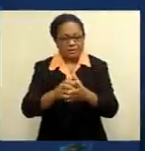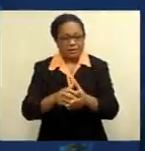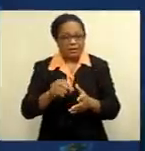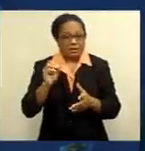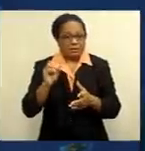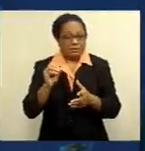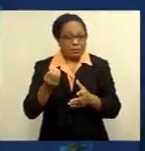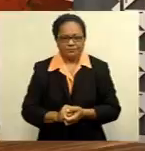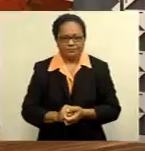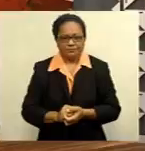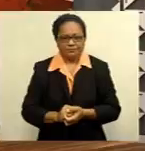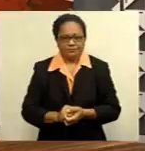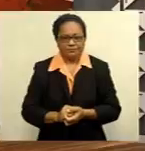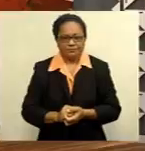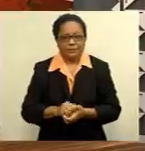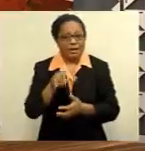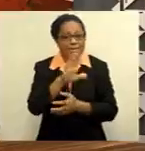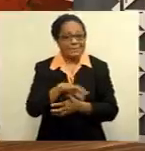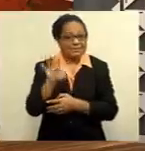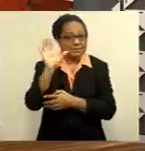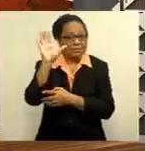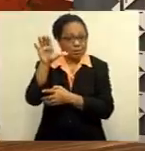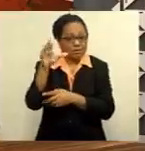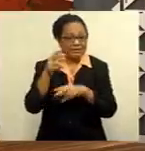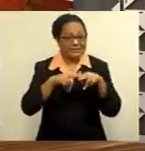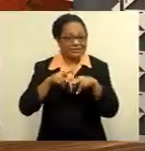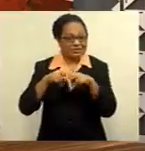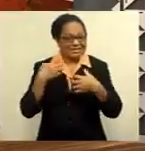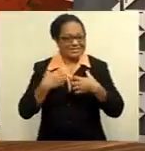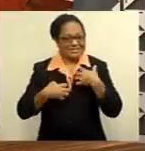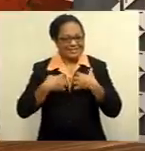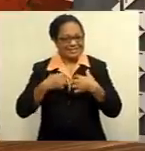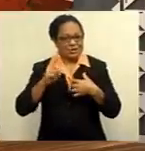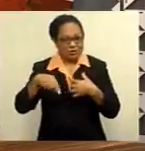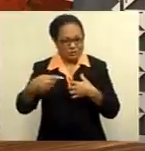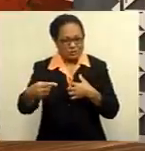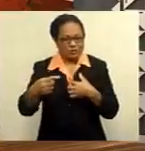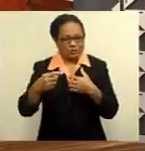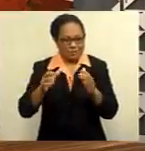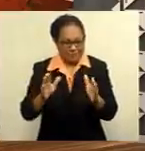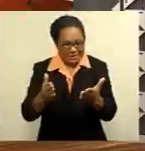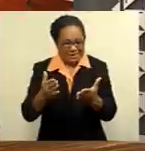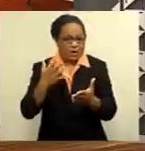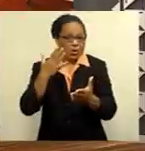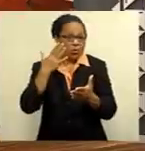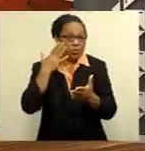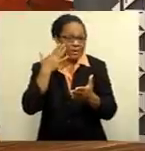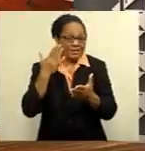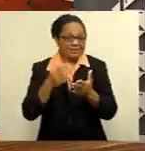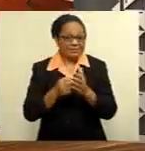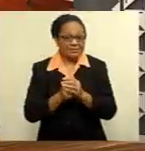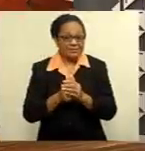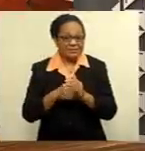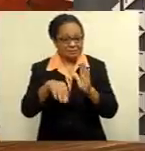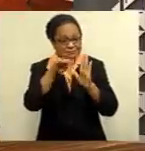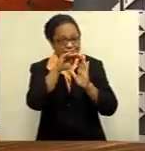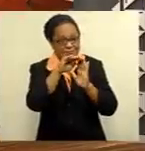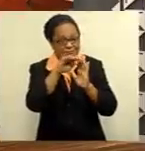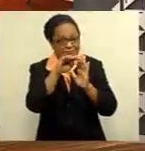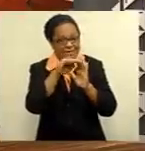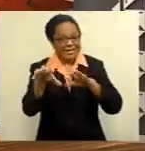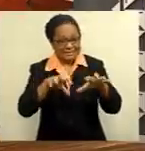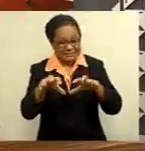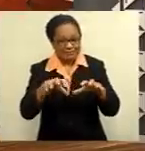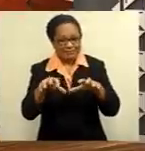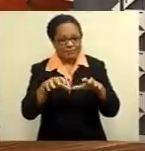work from where we left off. Basketball Fiji is excited to continue its season soon after the launch of the resumption of sports and recreation